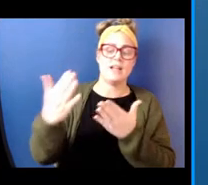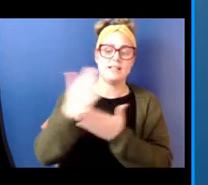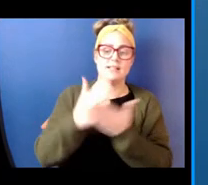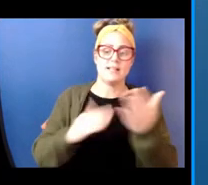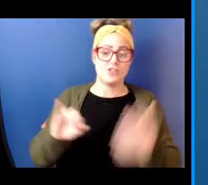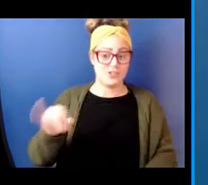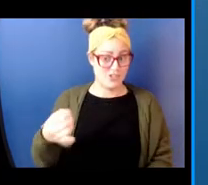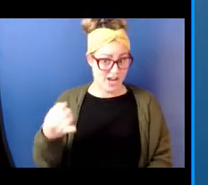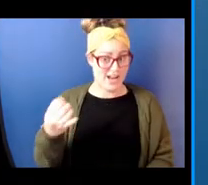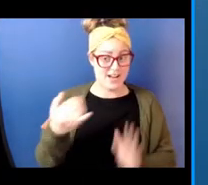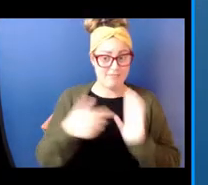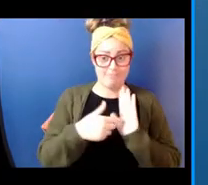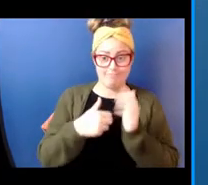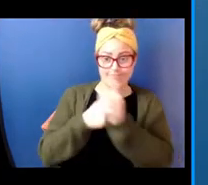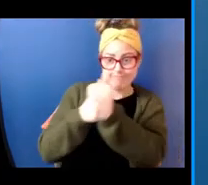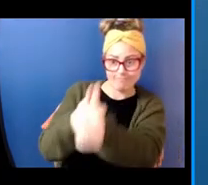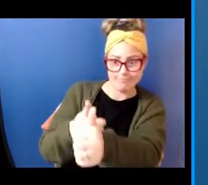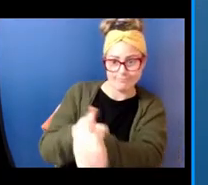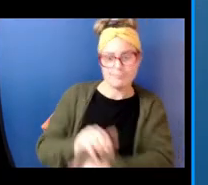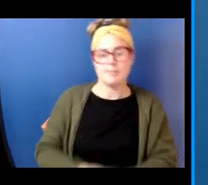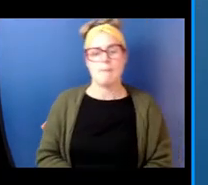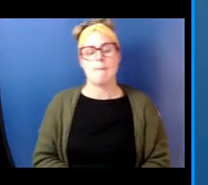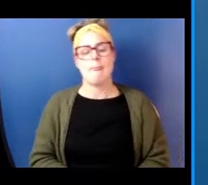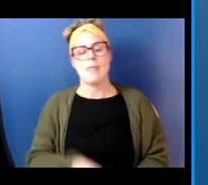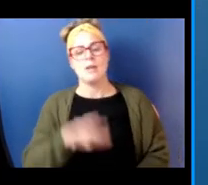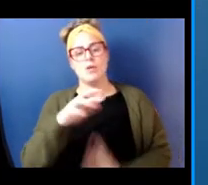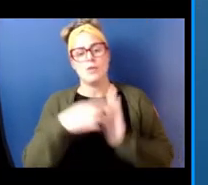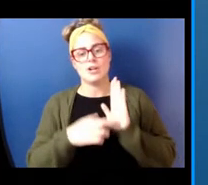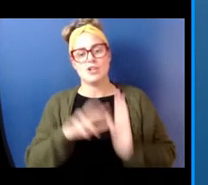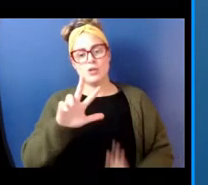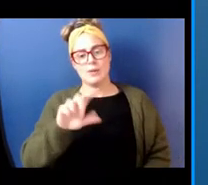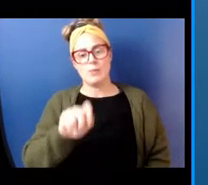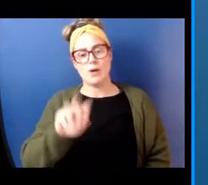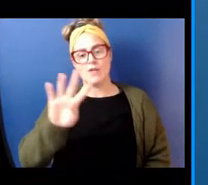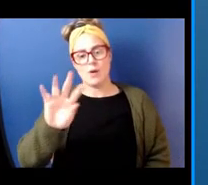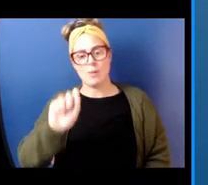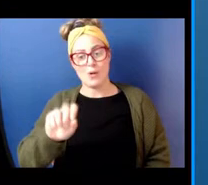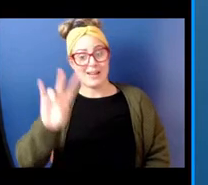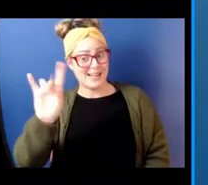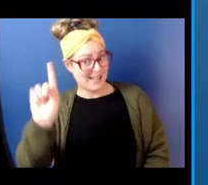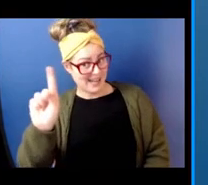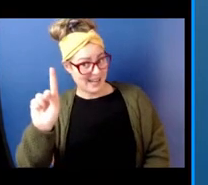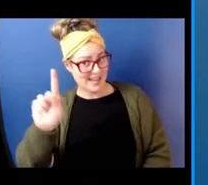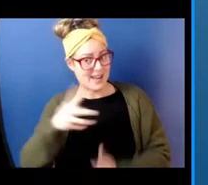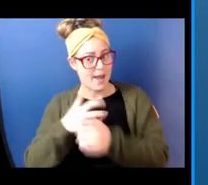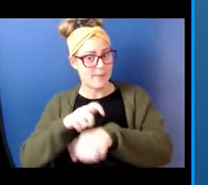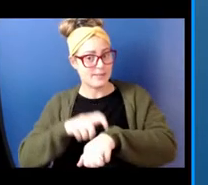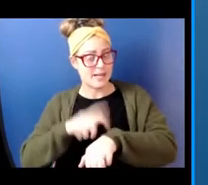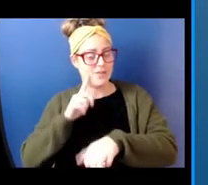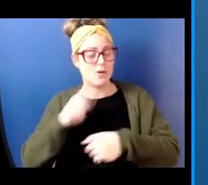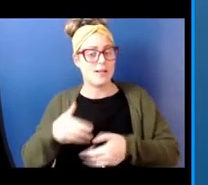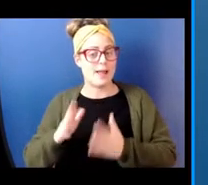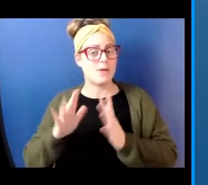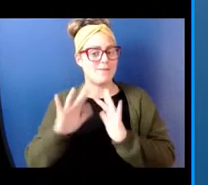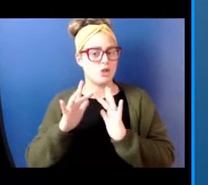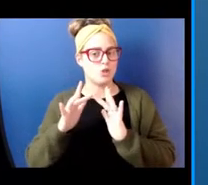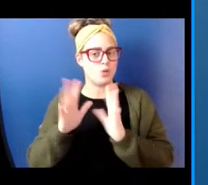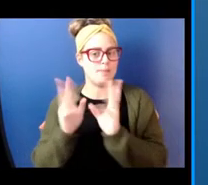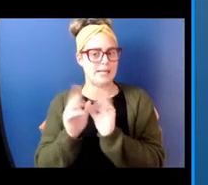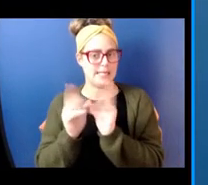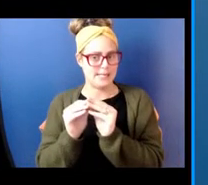J regulation 3.4 Point K has been updated to allow for virtual meetings